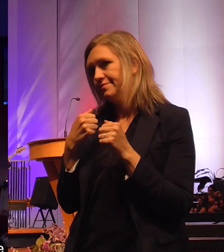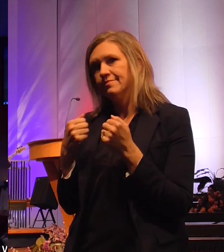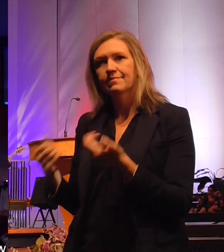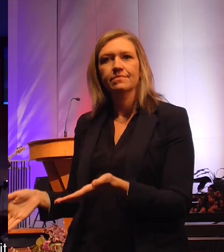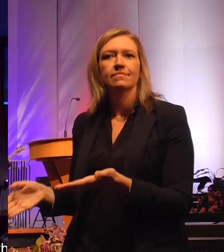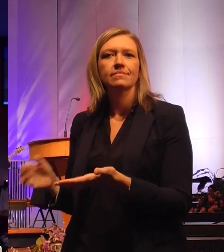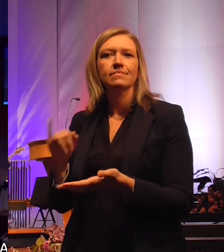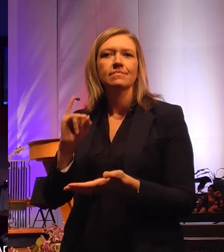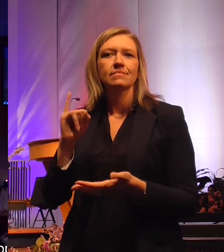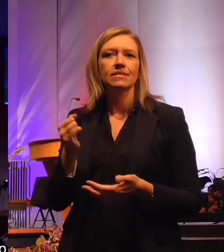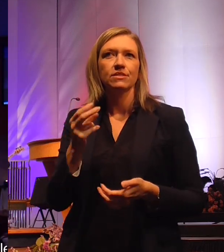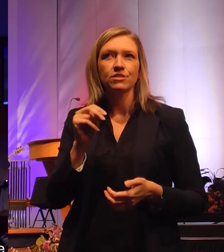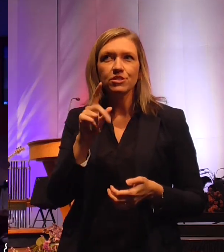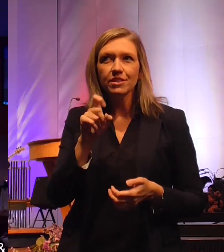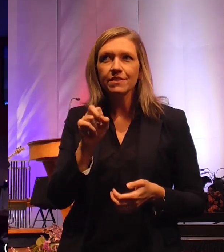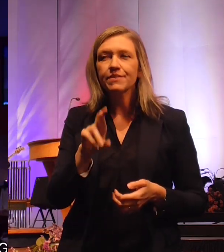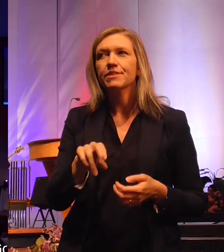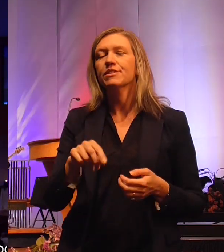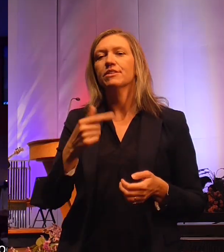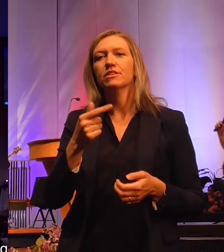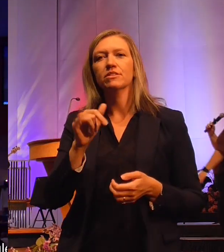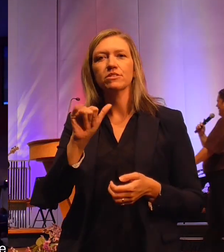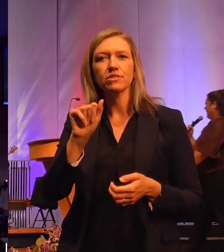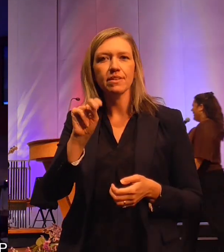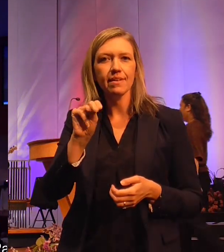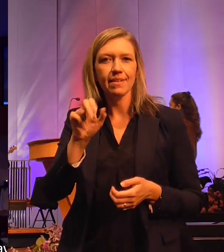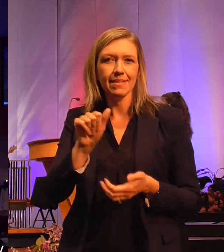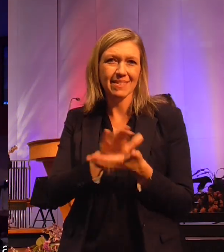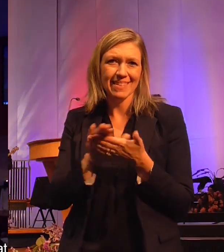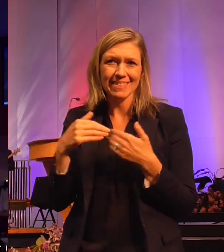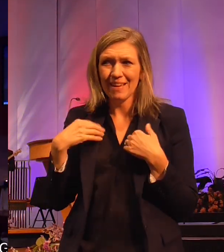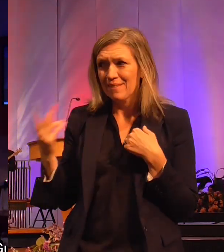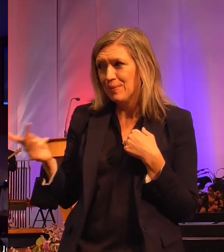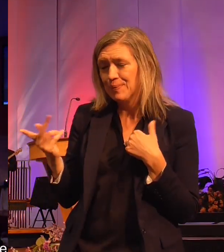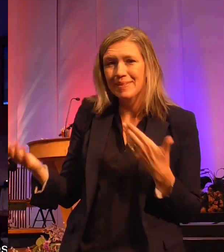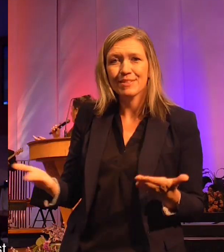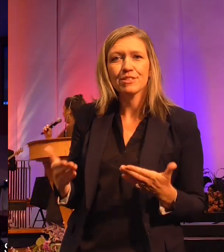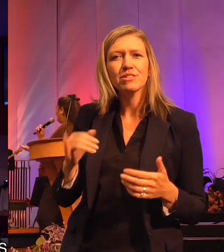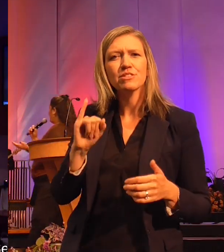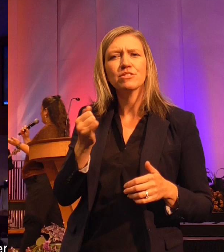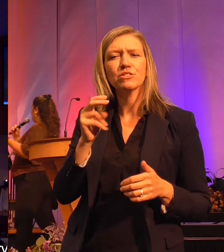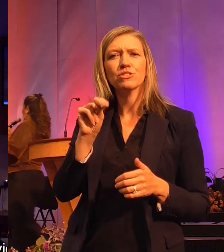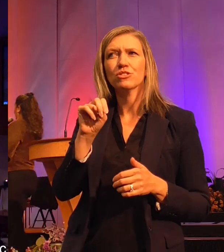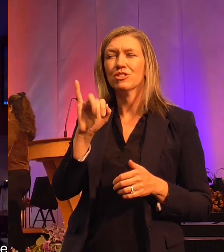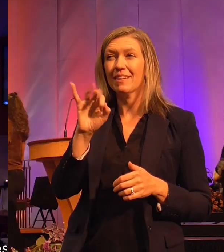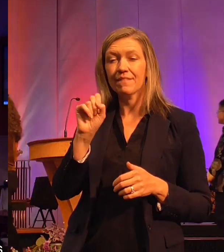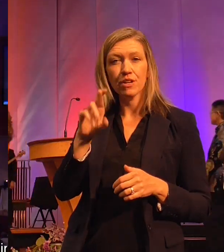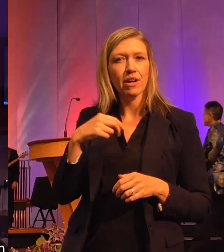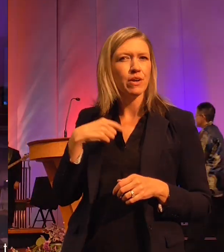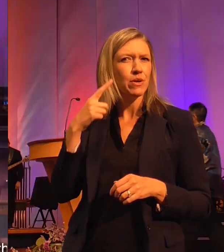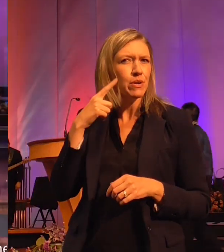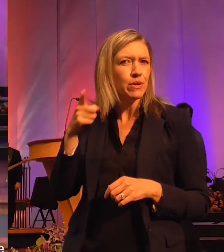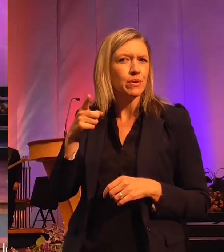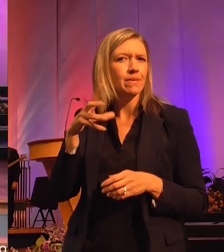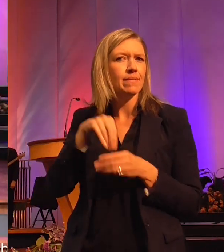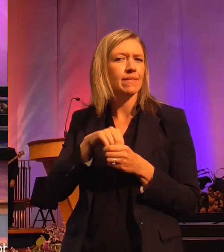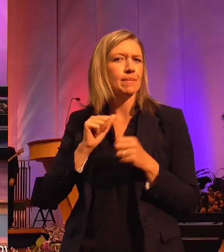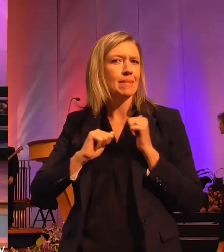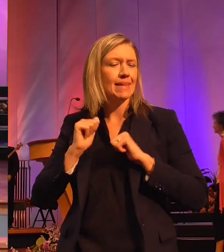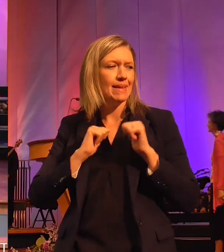Jennifer and Gianna, so good to have you here today. And Jennifer, I hear that you are in a new upcoming play